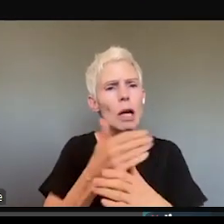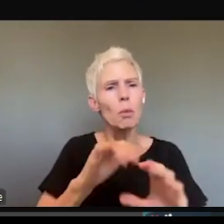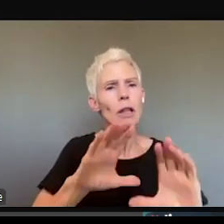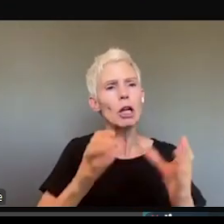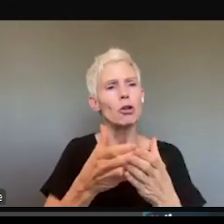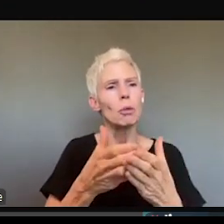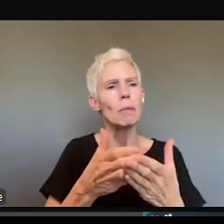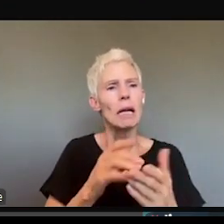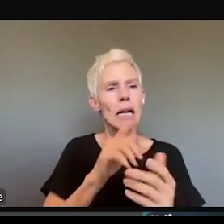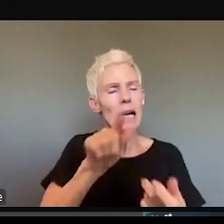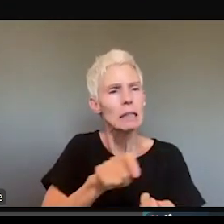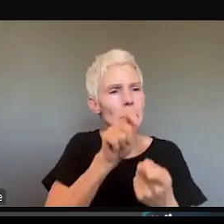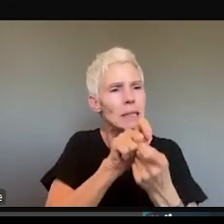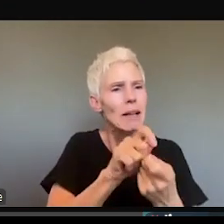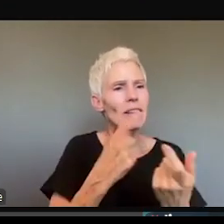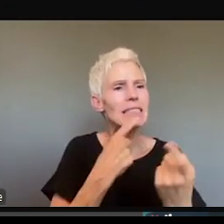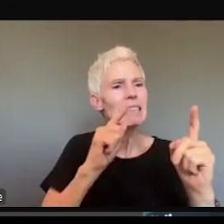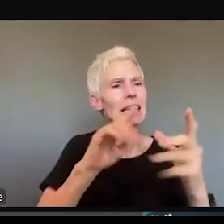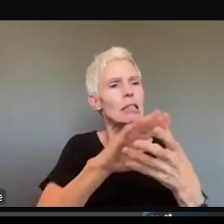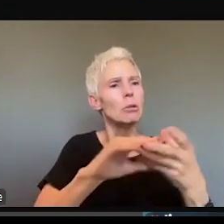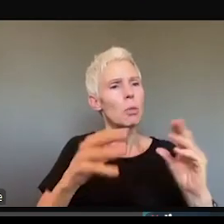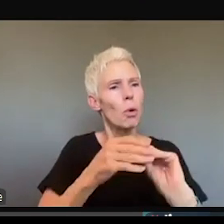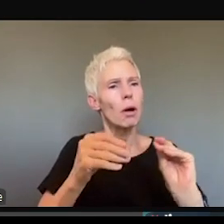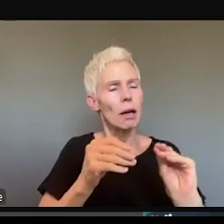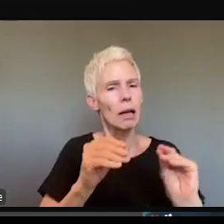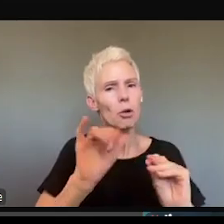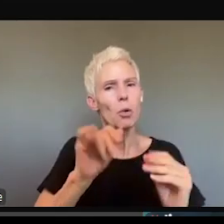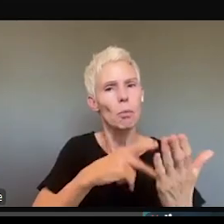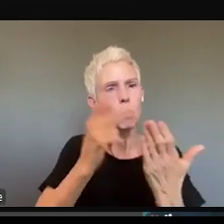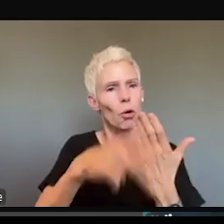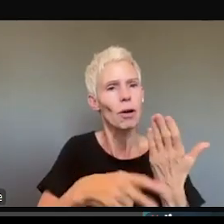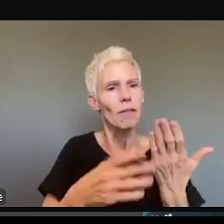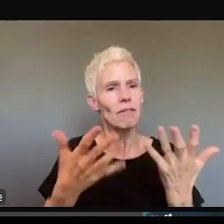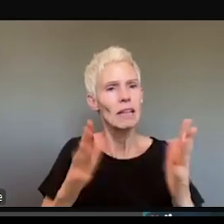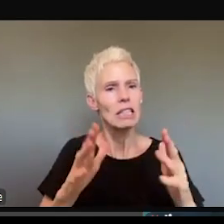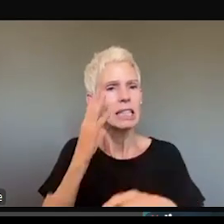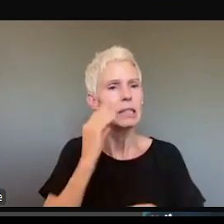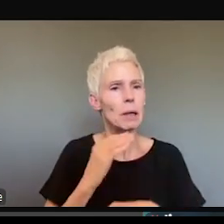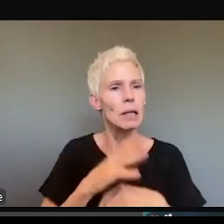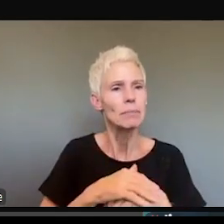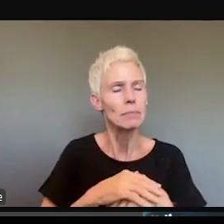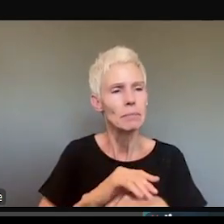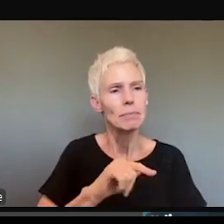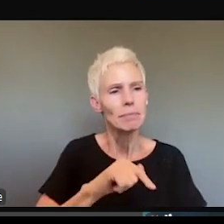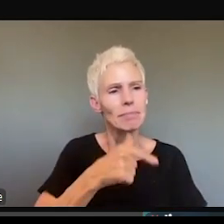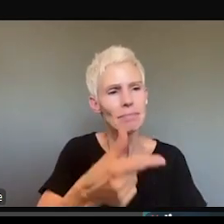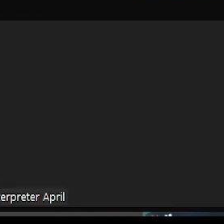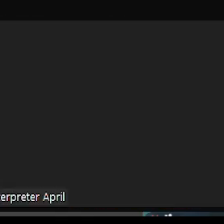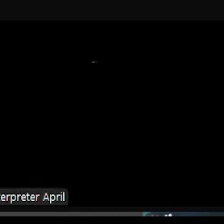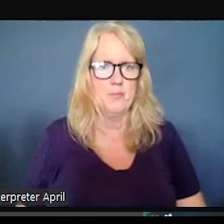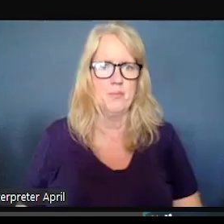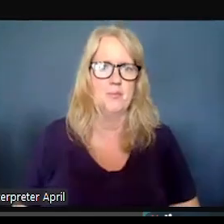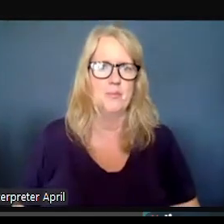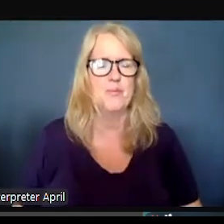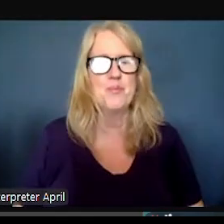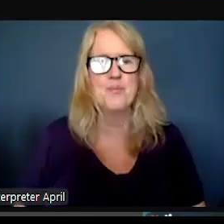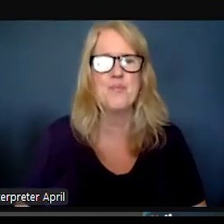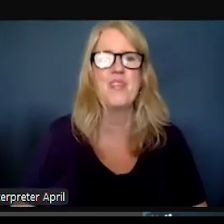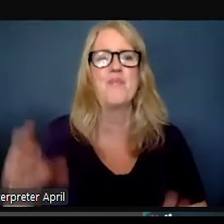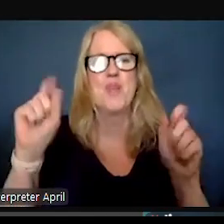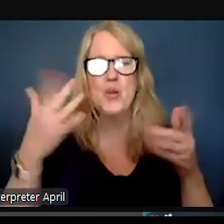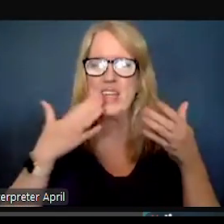success story that your follow-up program has had. Let's pass it back to Courtney to start us off again. Great, thank